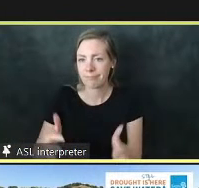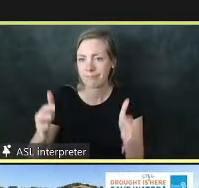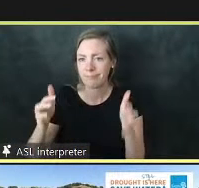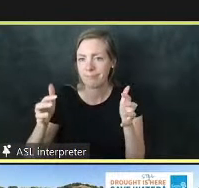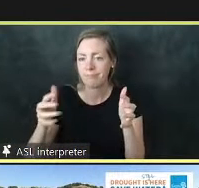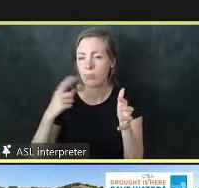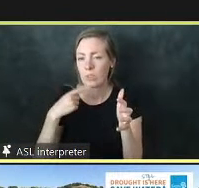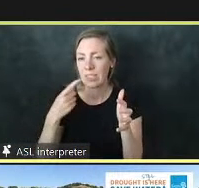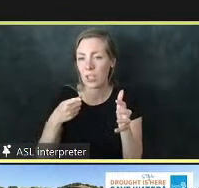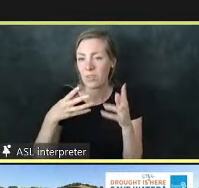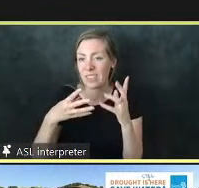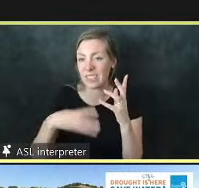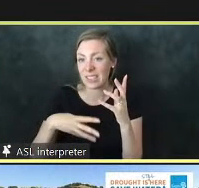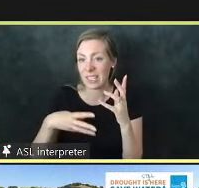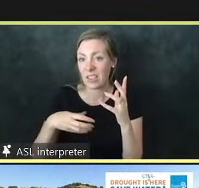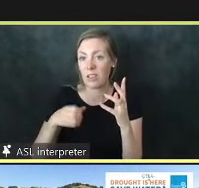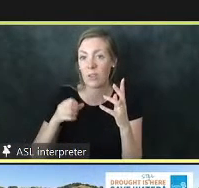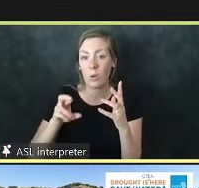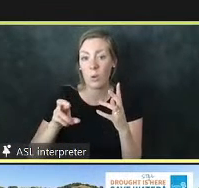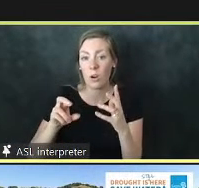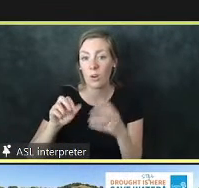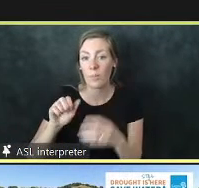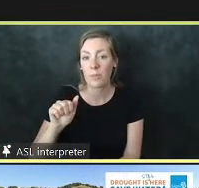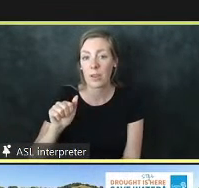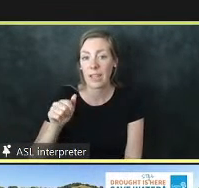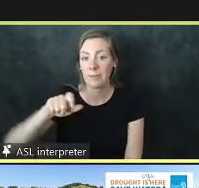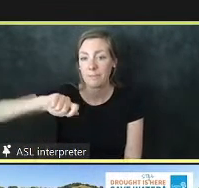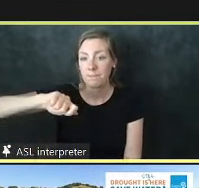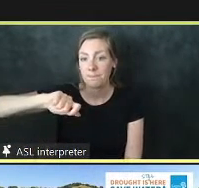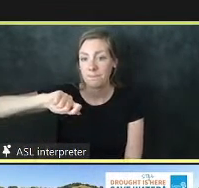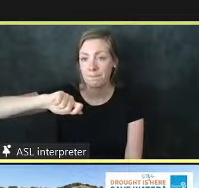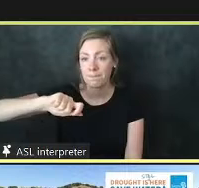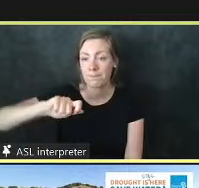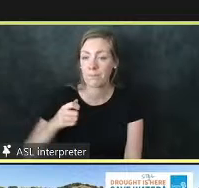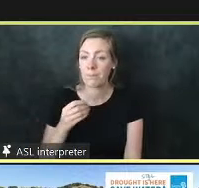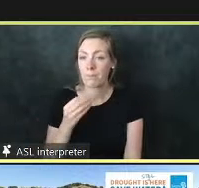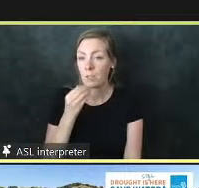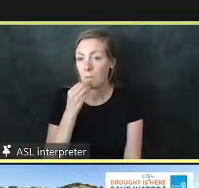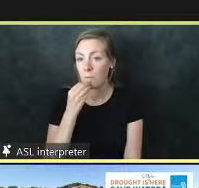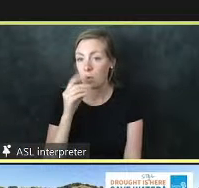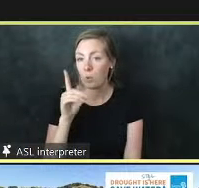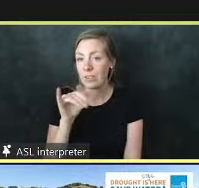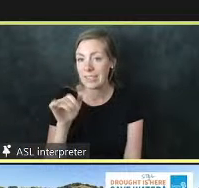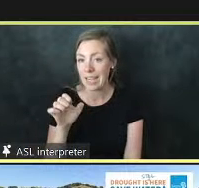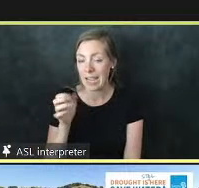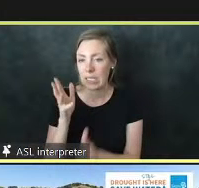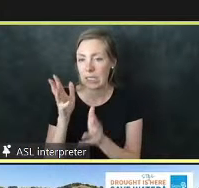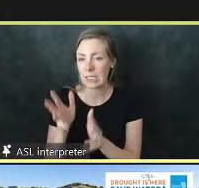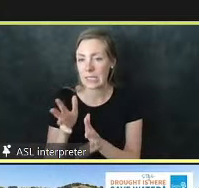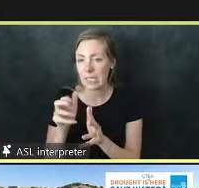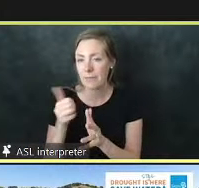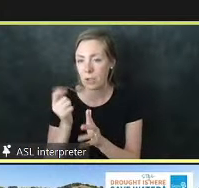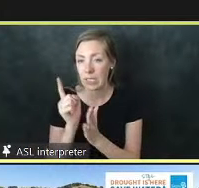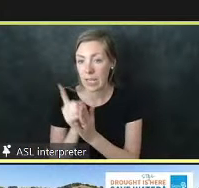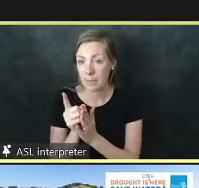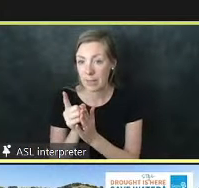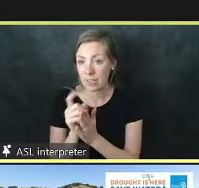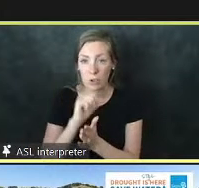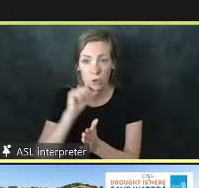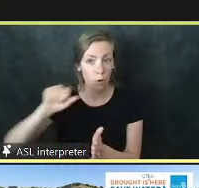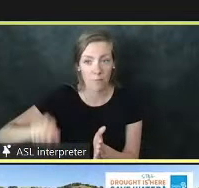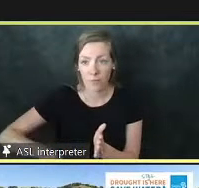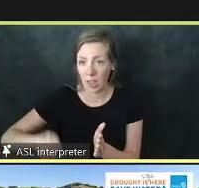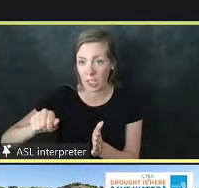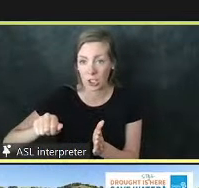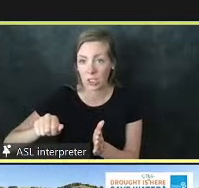of food coloring into the tank at the back También lo of que the pueden toilet. hacer es cuando Let se it está sit for 10 goteando minutes. Don't las flush tazas it. de la casa And if del color baño shows up